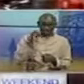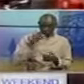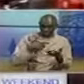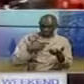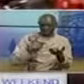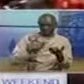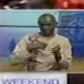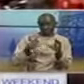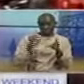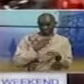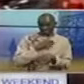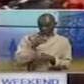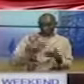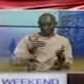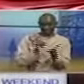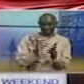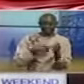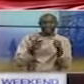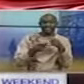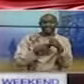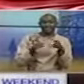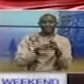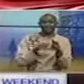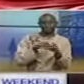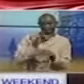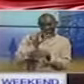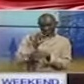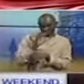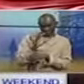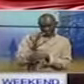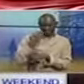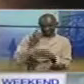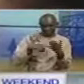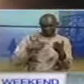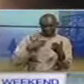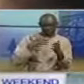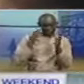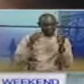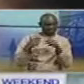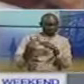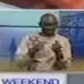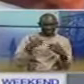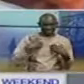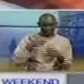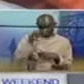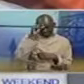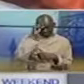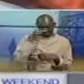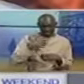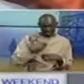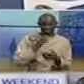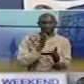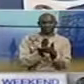Parliamentary Committee recommended the suspension of six members of JSC, setting the stage for one of the biggest battles between government and the